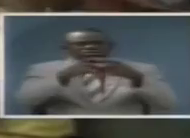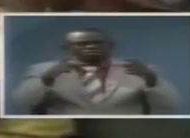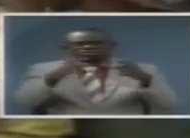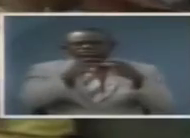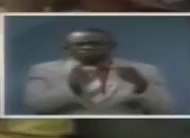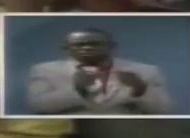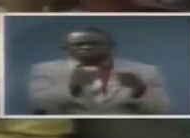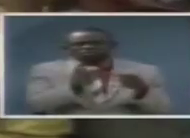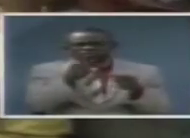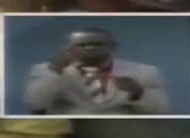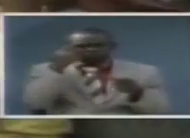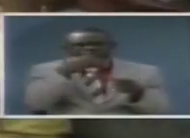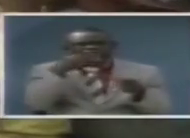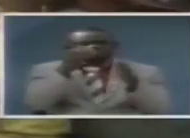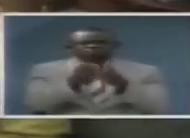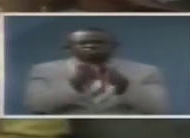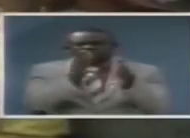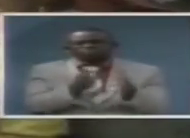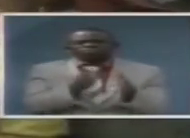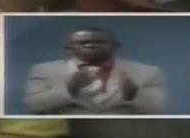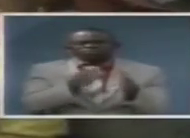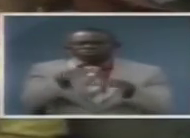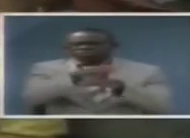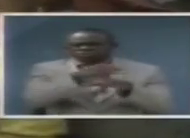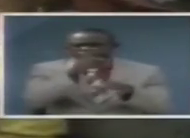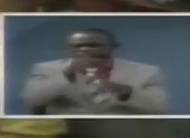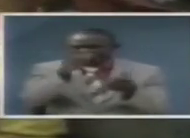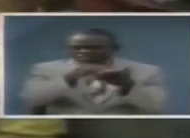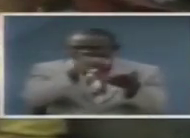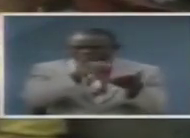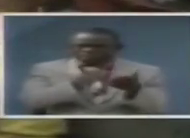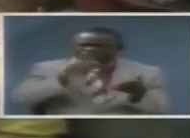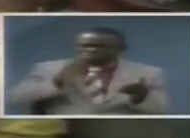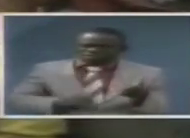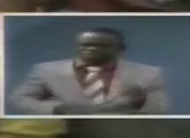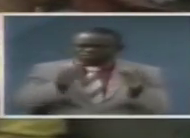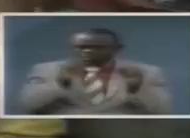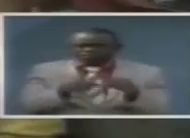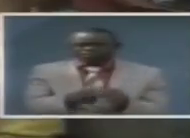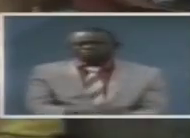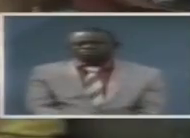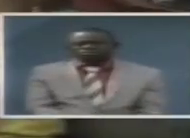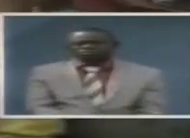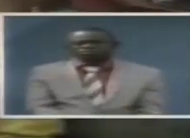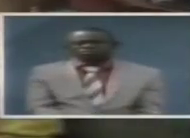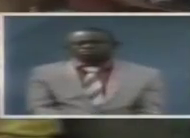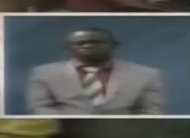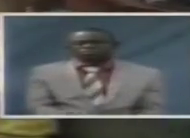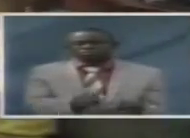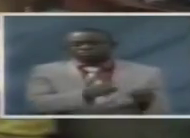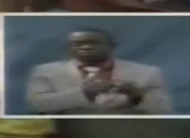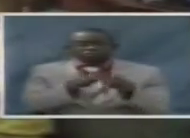million beneficiaries. Government has further put in place a new framework to eliminate